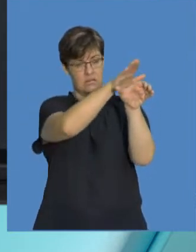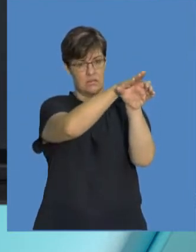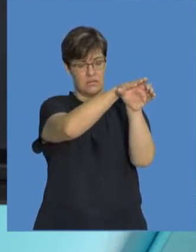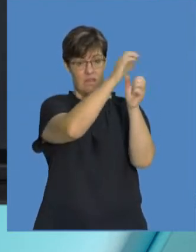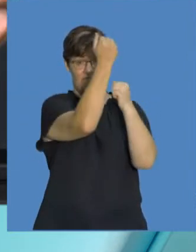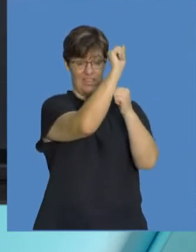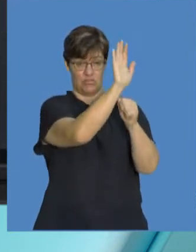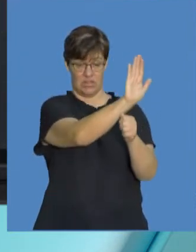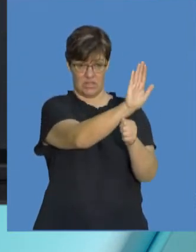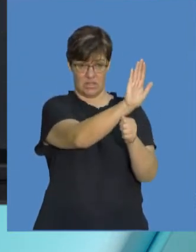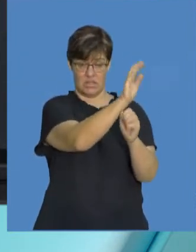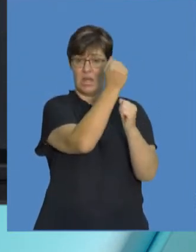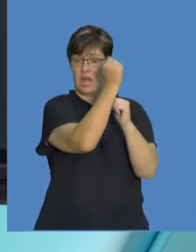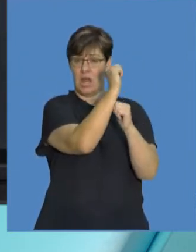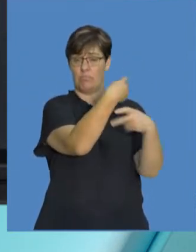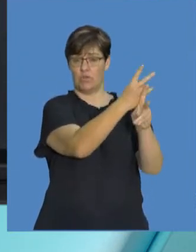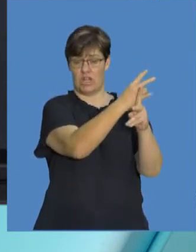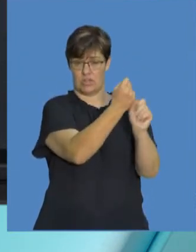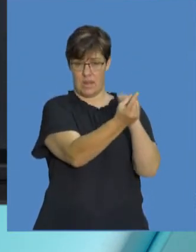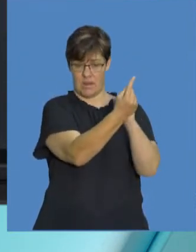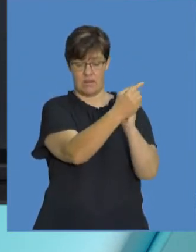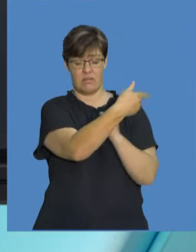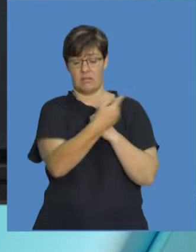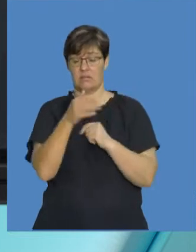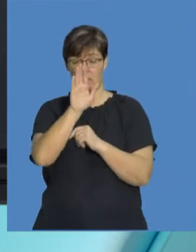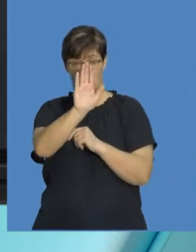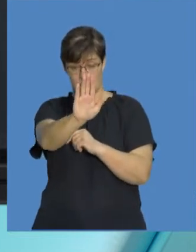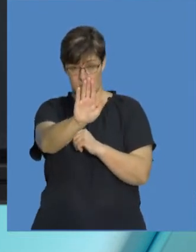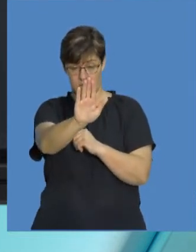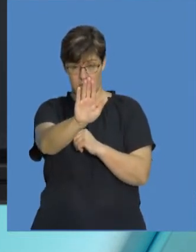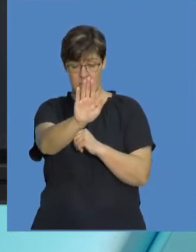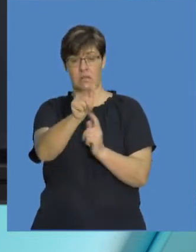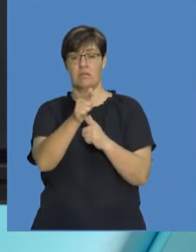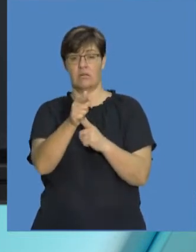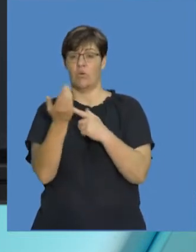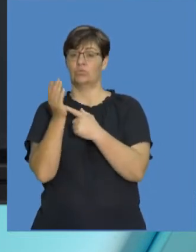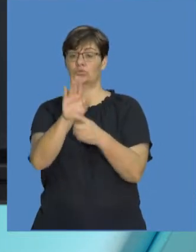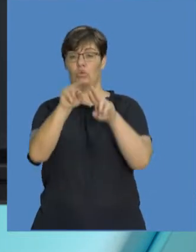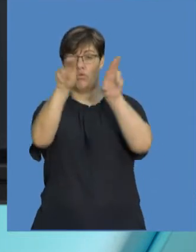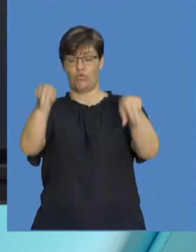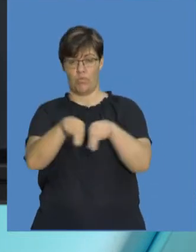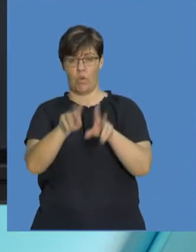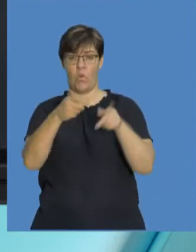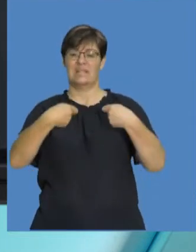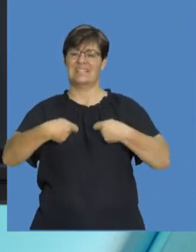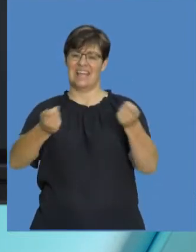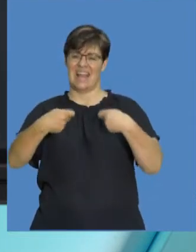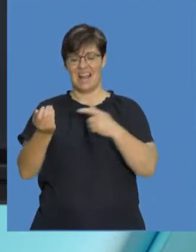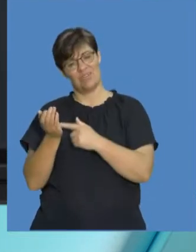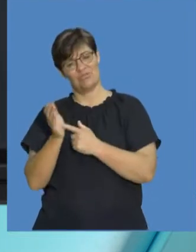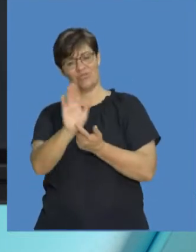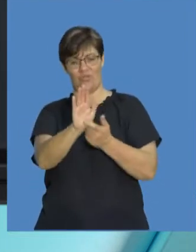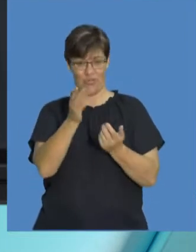One section is the factory where the production takes place. The other part of the building is your showroom where you